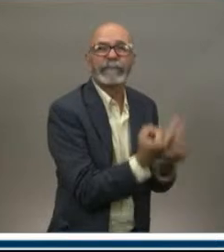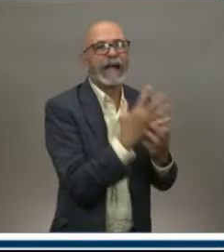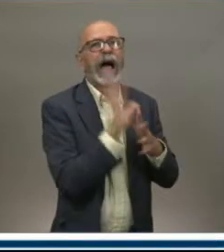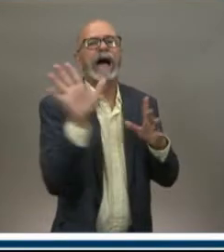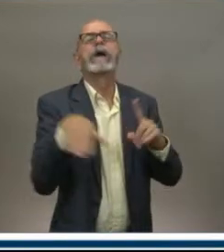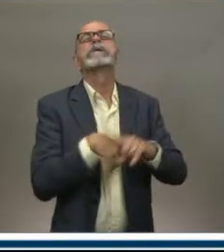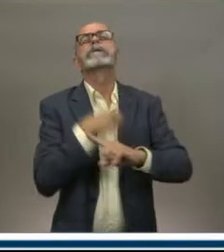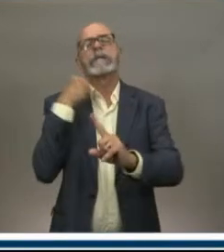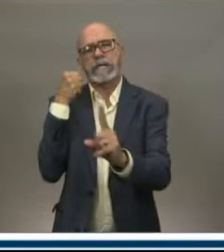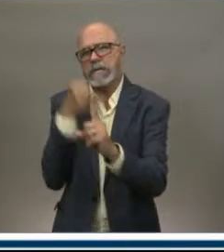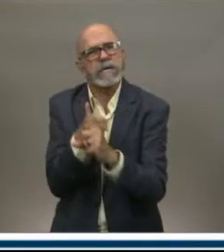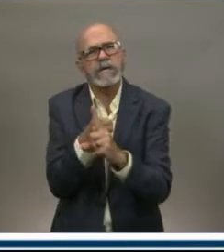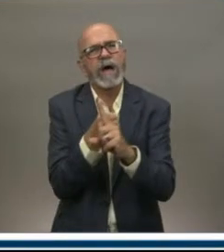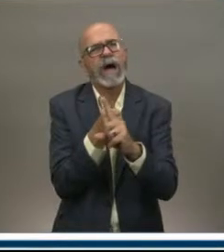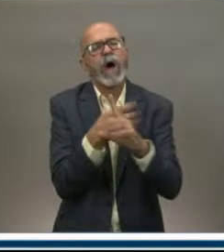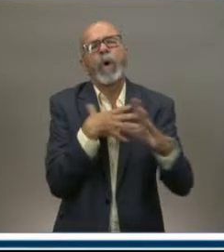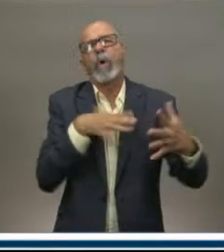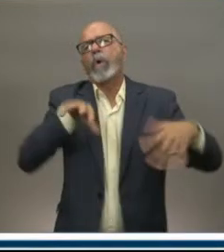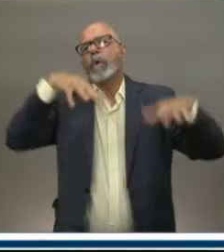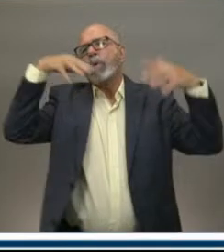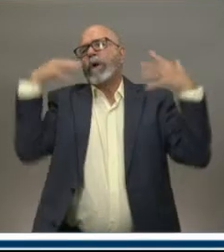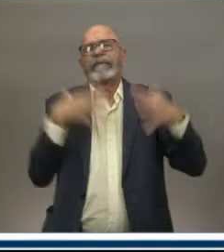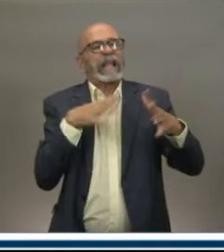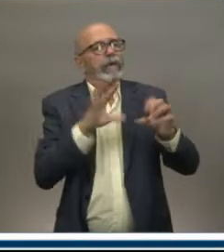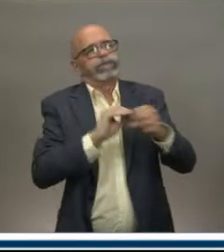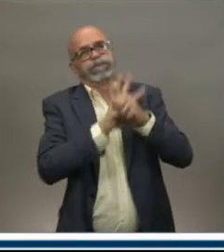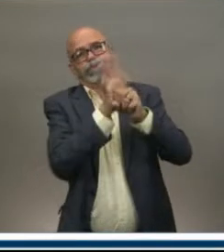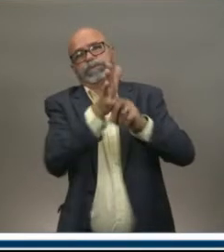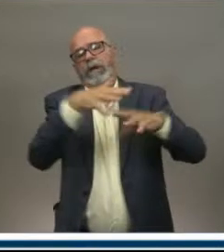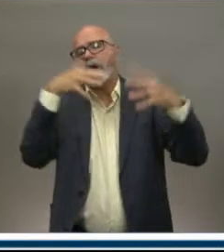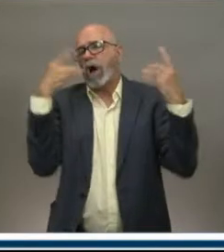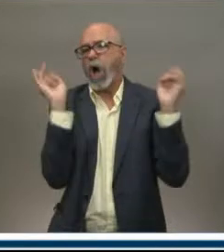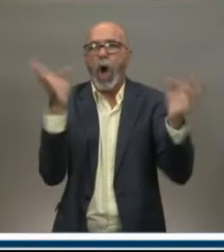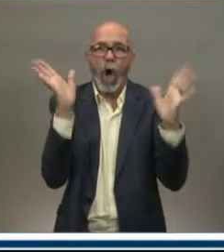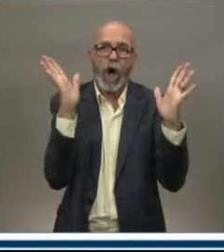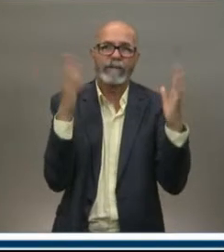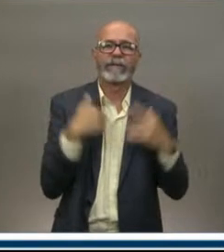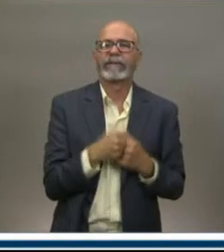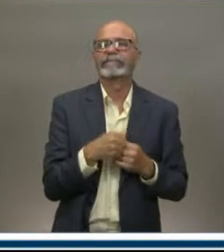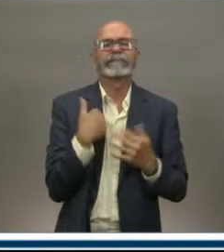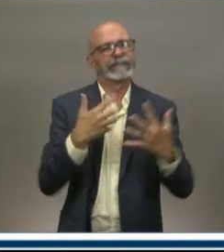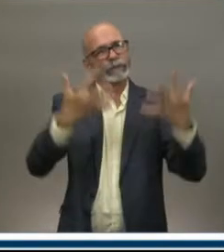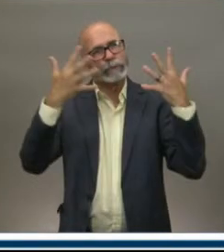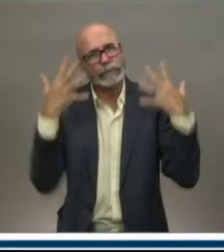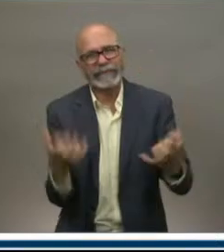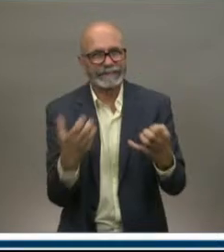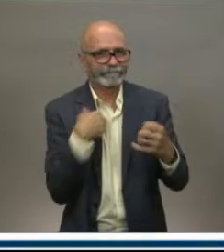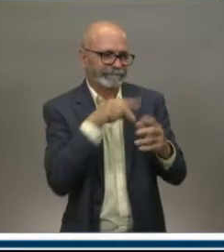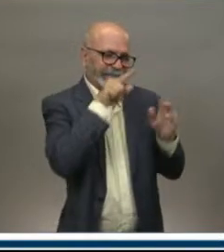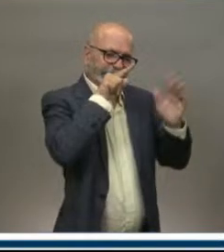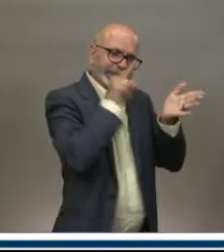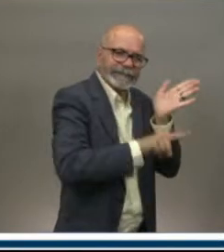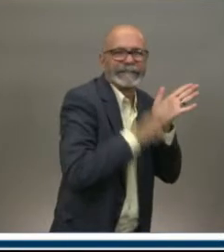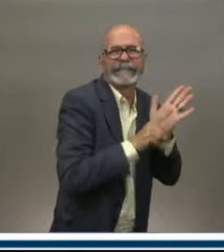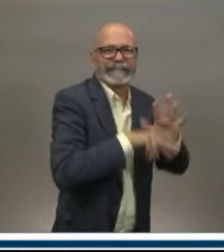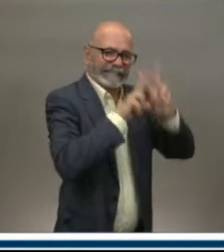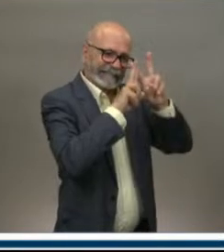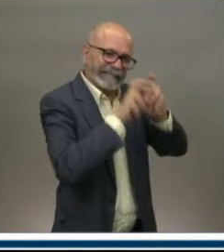Nova Scotia. That's why I asked for a full review to determine what happened at